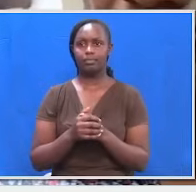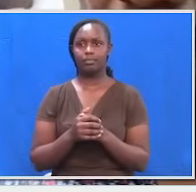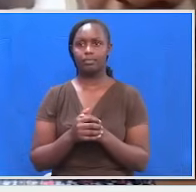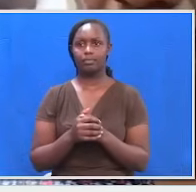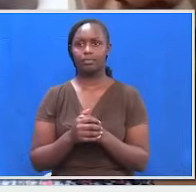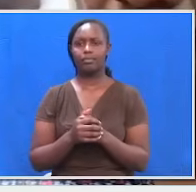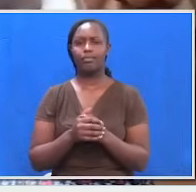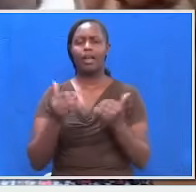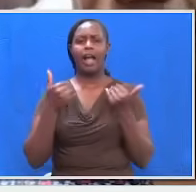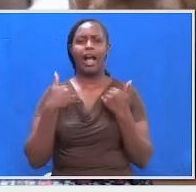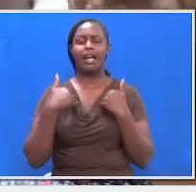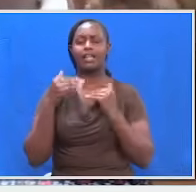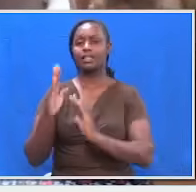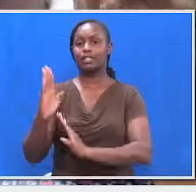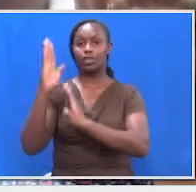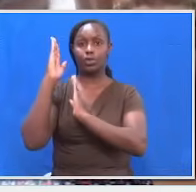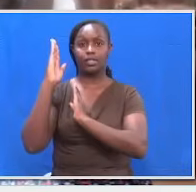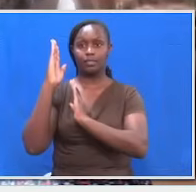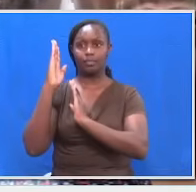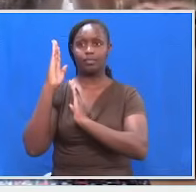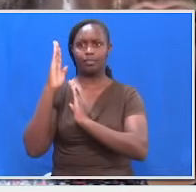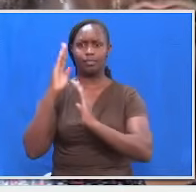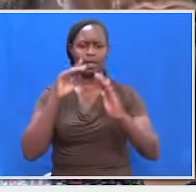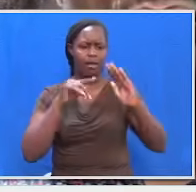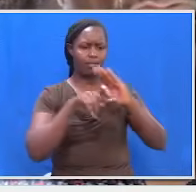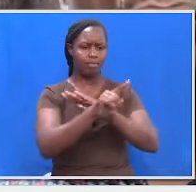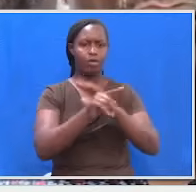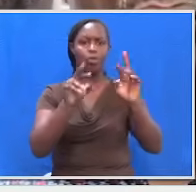Undercover security agents entered my room in Kisumu,